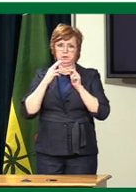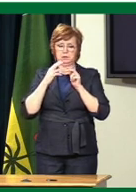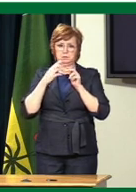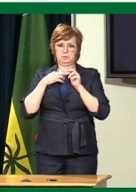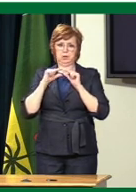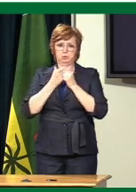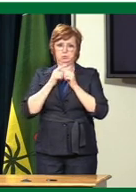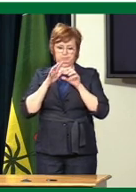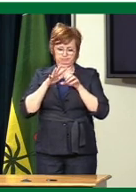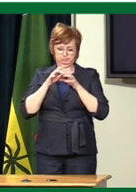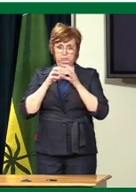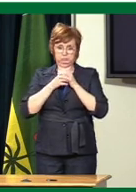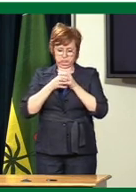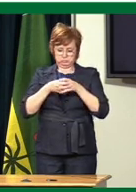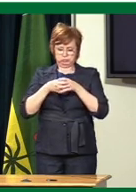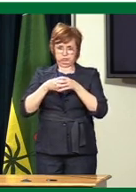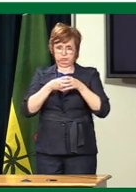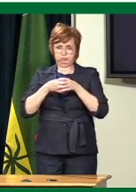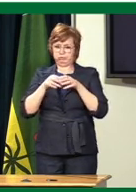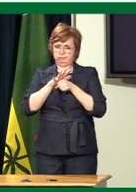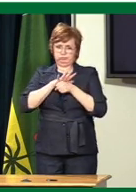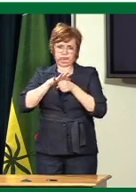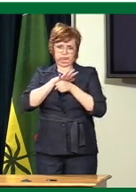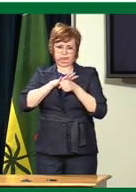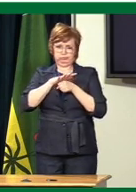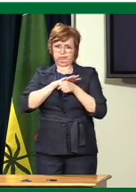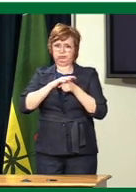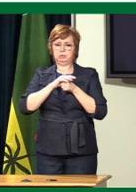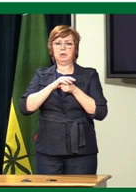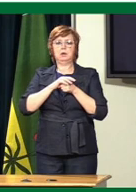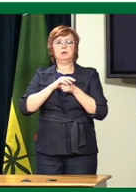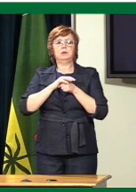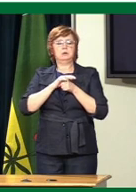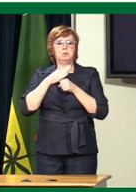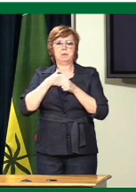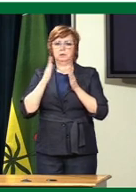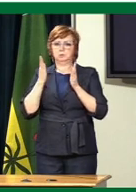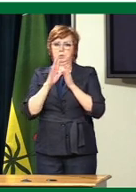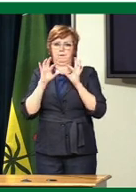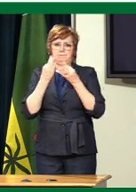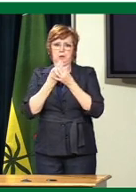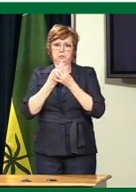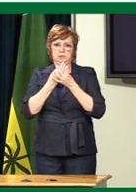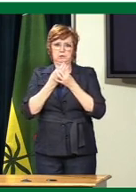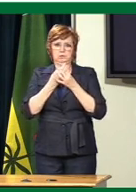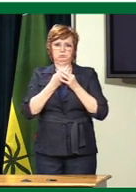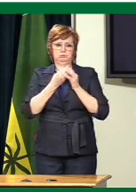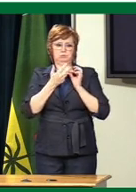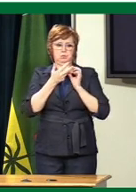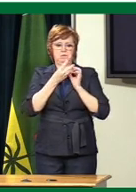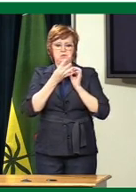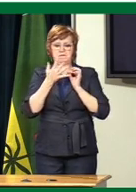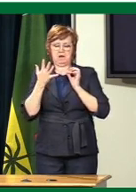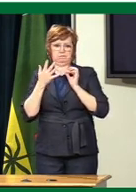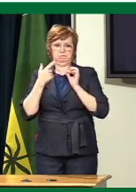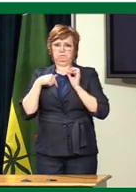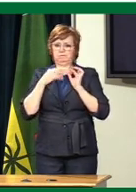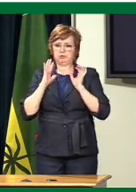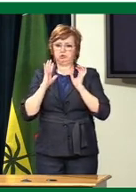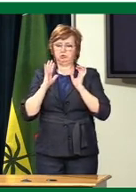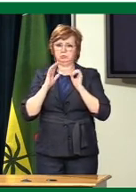those general guidelines and the orders. If we look at, ways to circumvent them, then I'm afraid, we would be